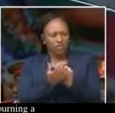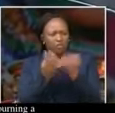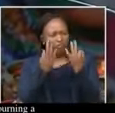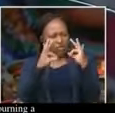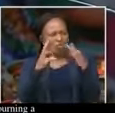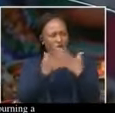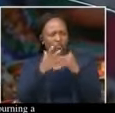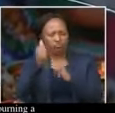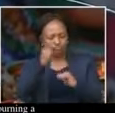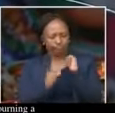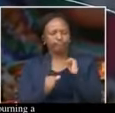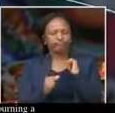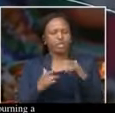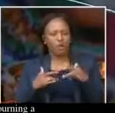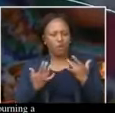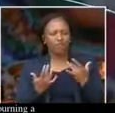lifetime.